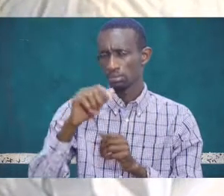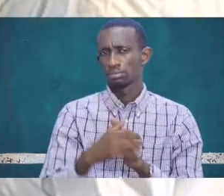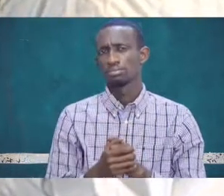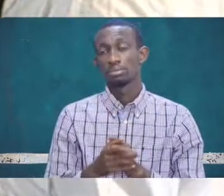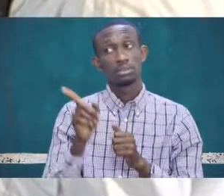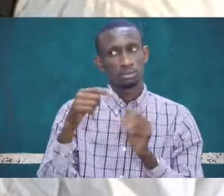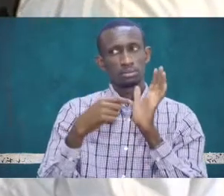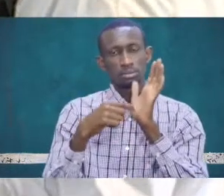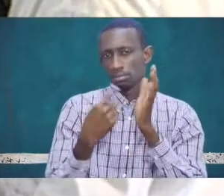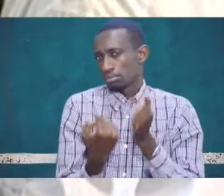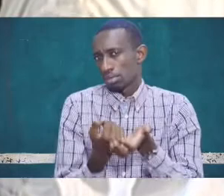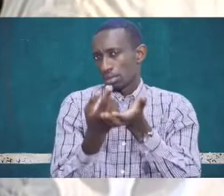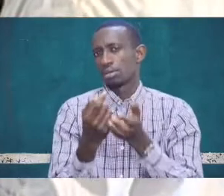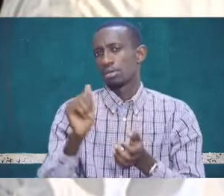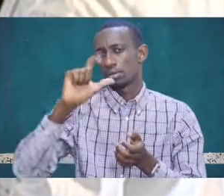And